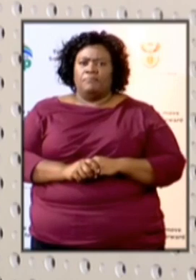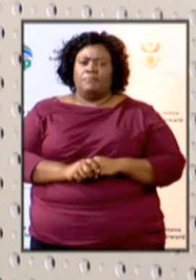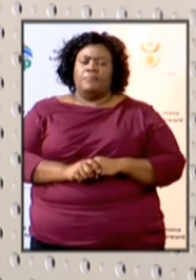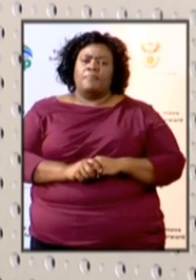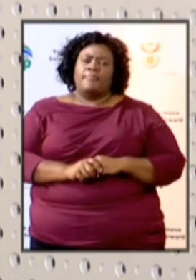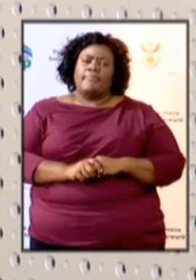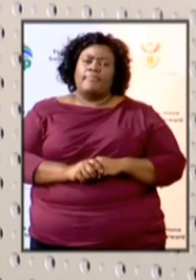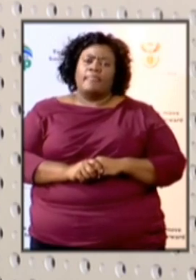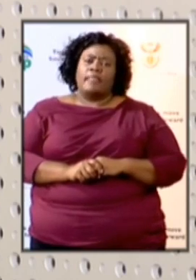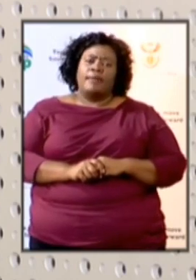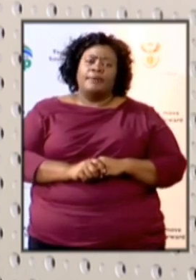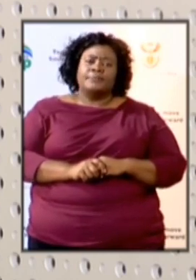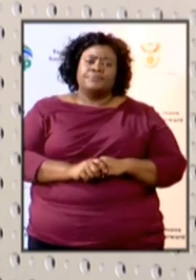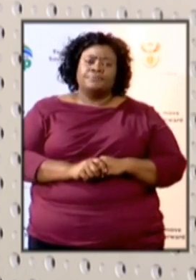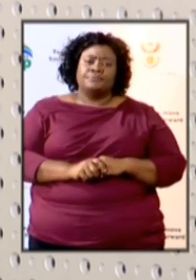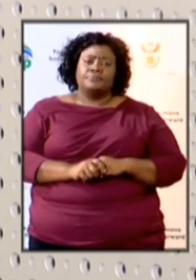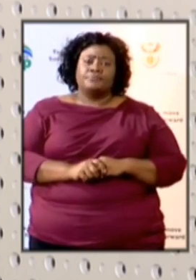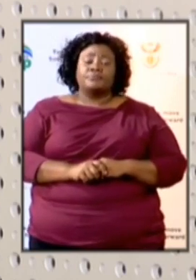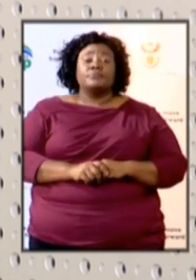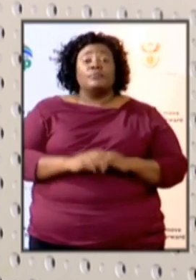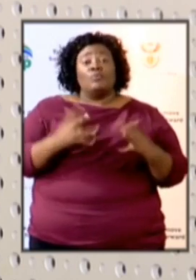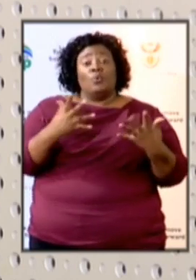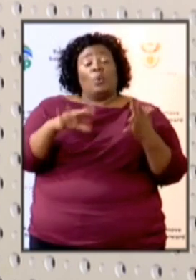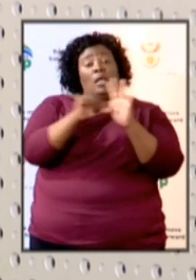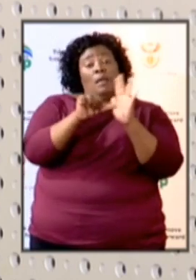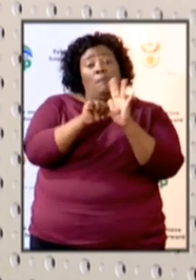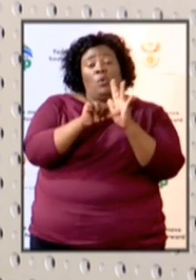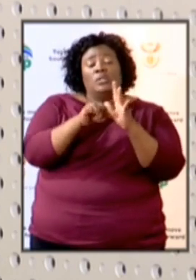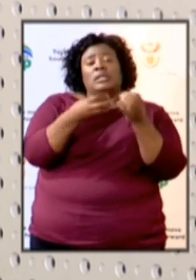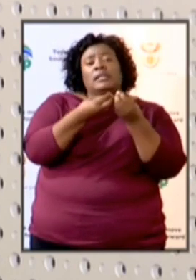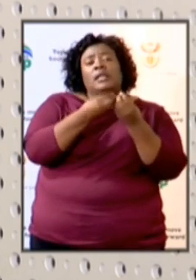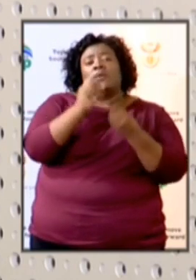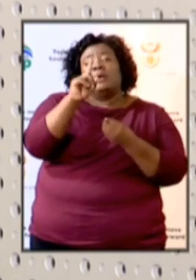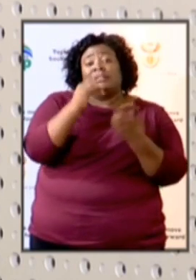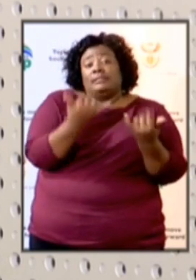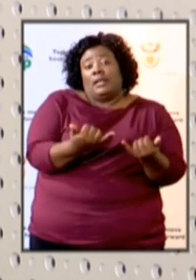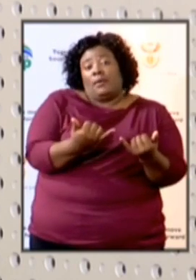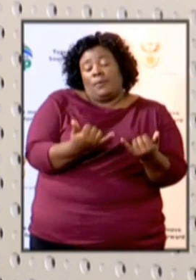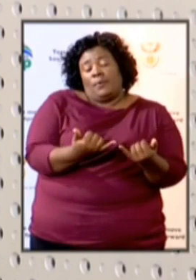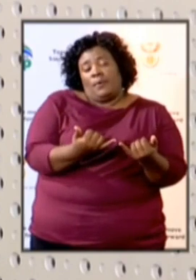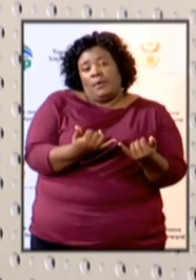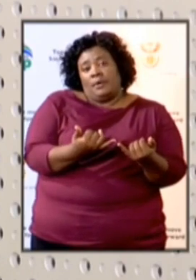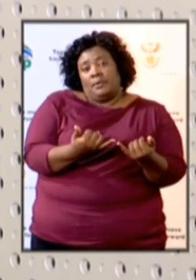So the most important thing is now to